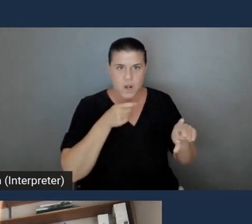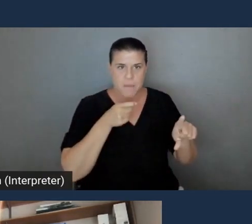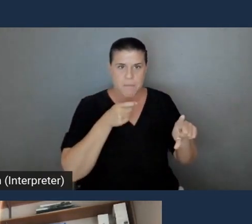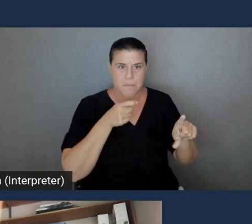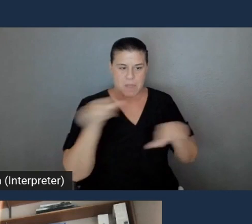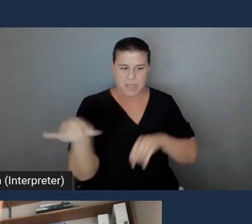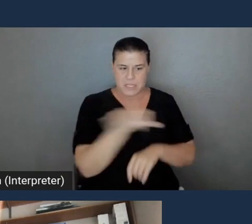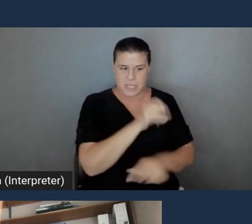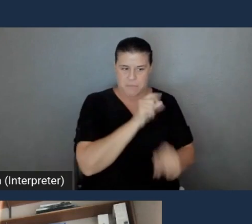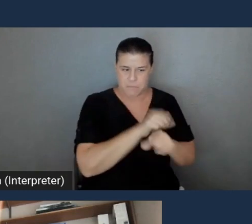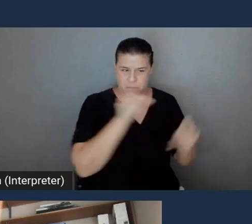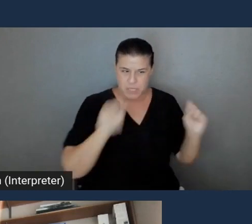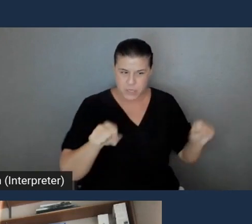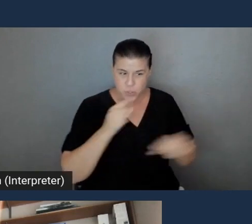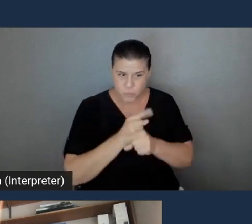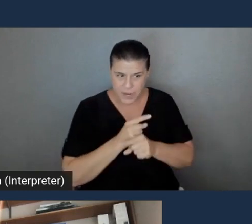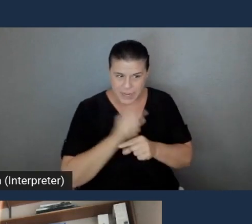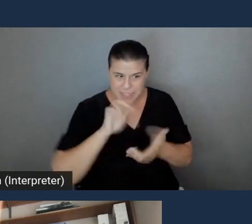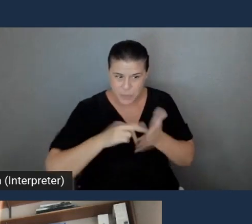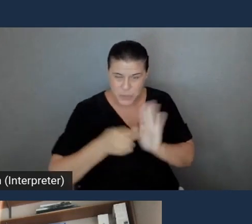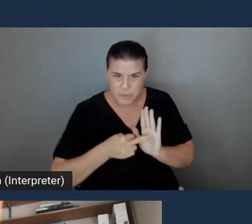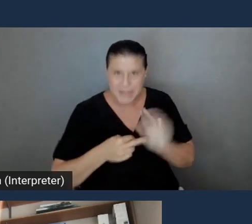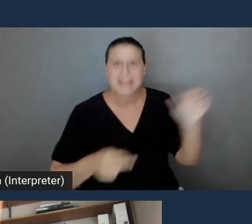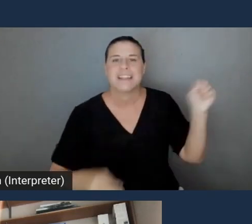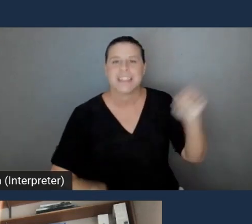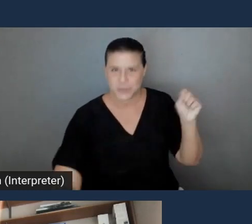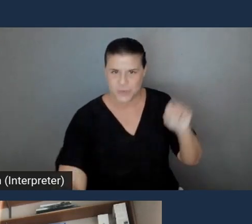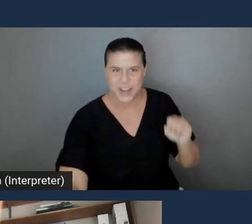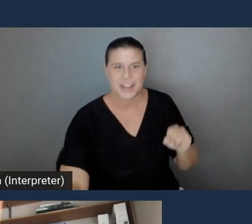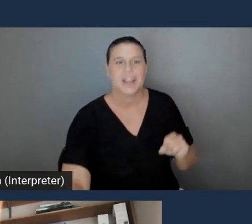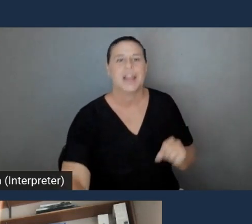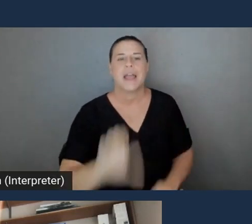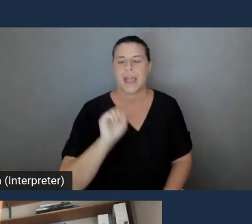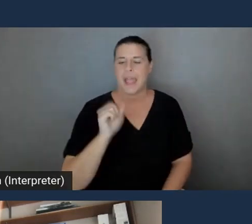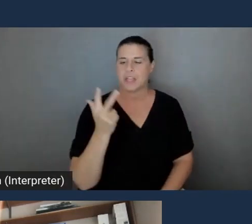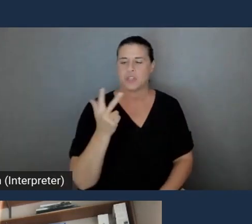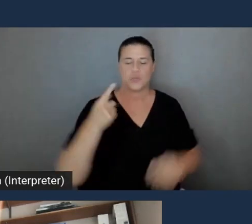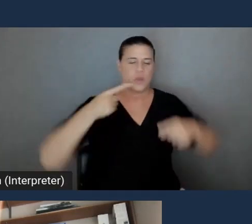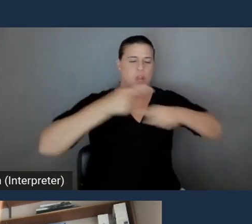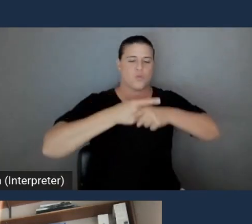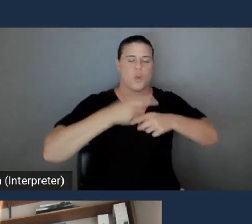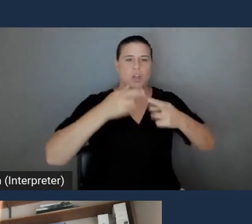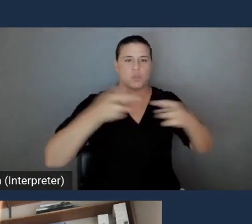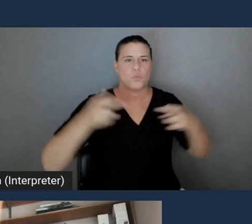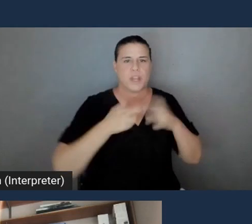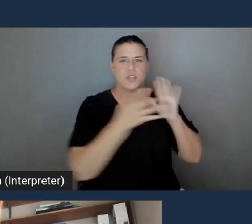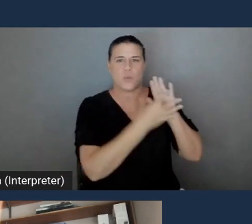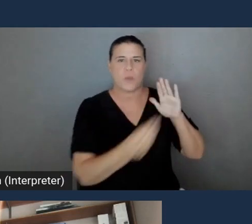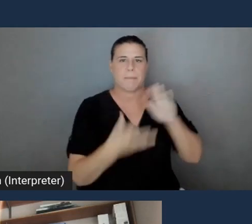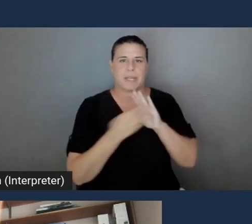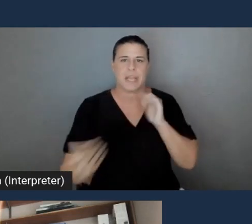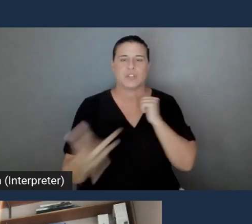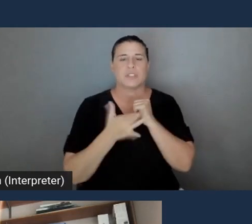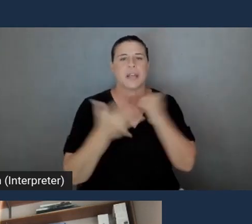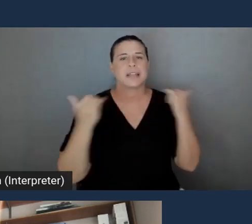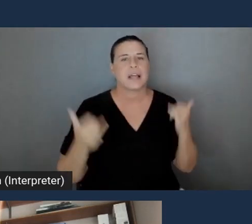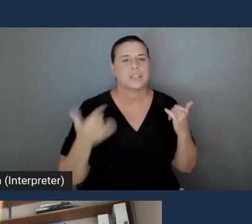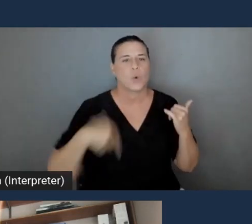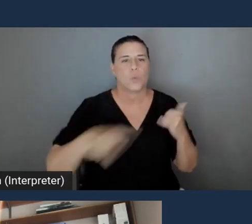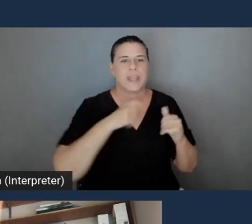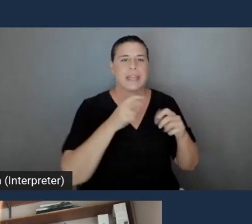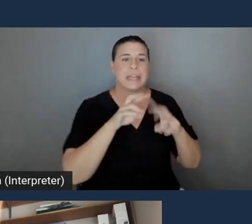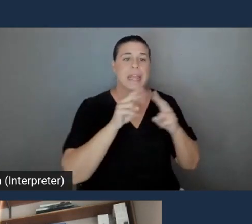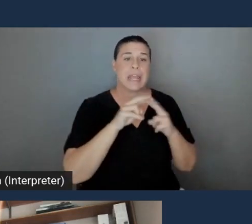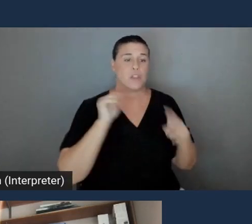potentially. Is that the case? That's right. And so S3 cross-region replication is our technology that allows us to either send